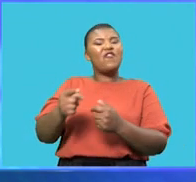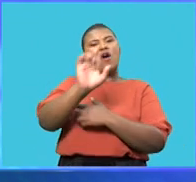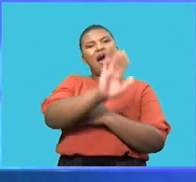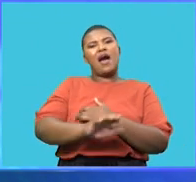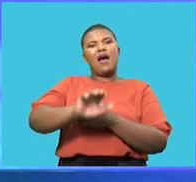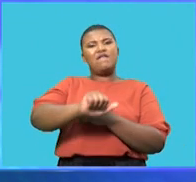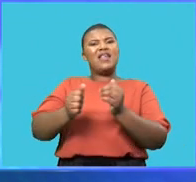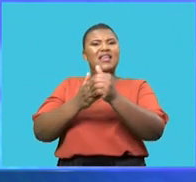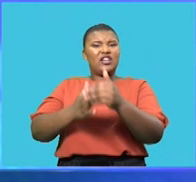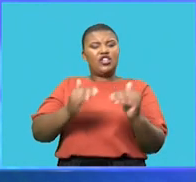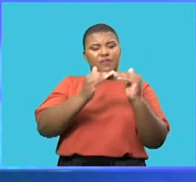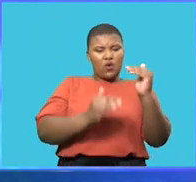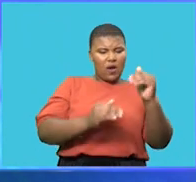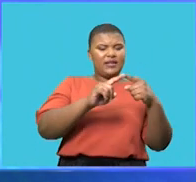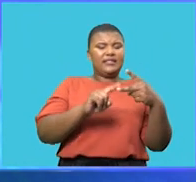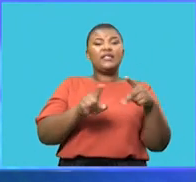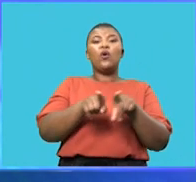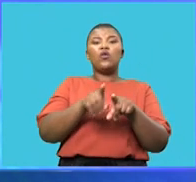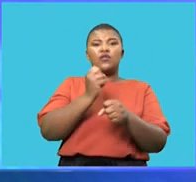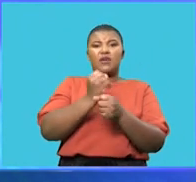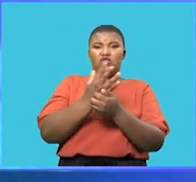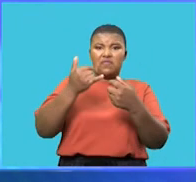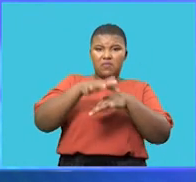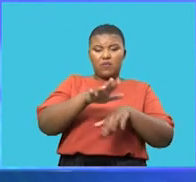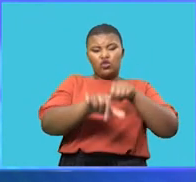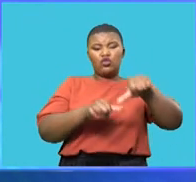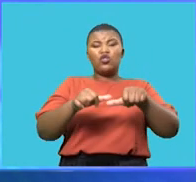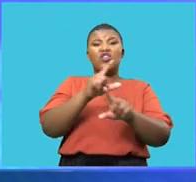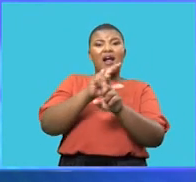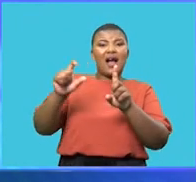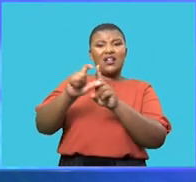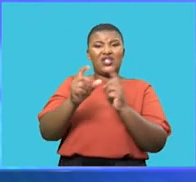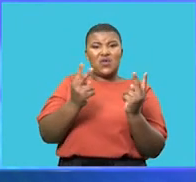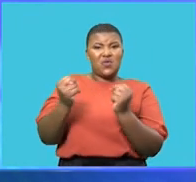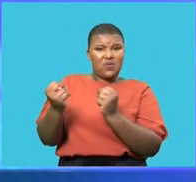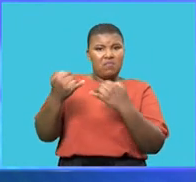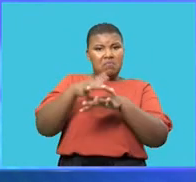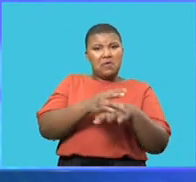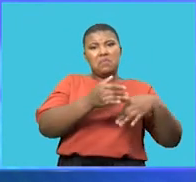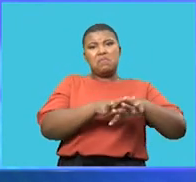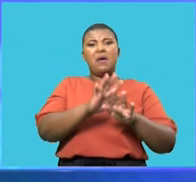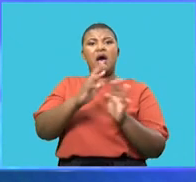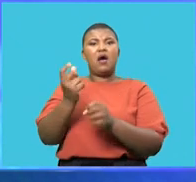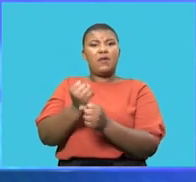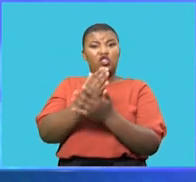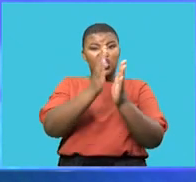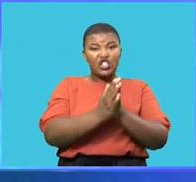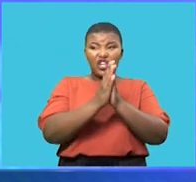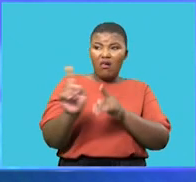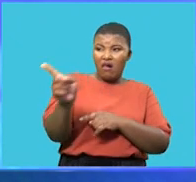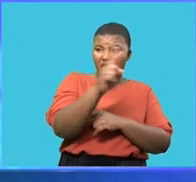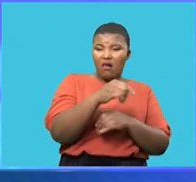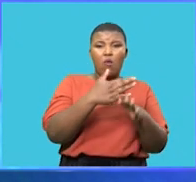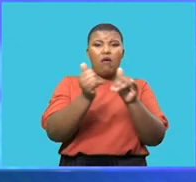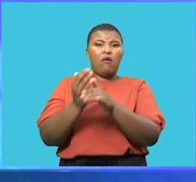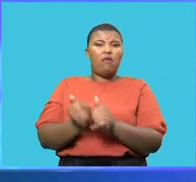congregate and address inequalities while also intermediating socio-cultural mechanisms that ensure sanity prevails amongst churches. The event also